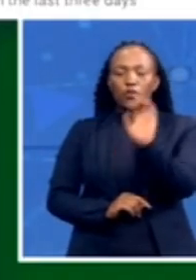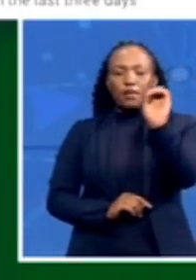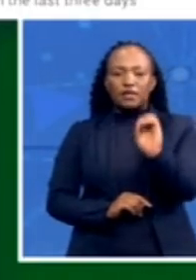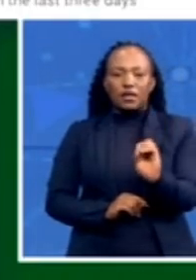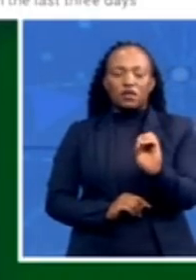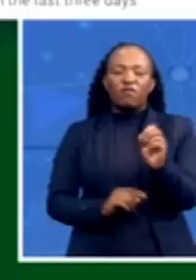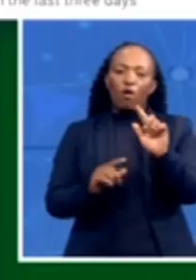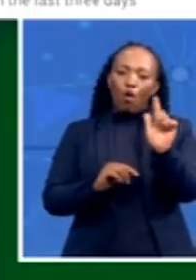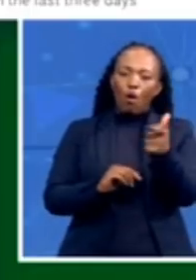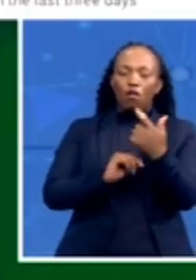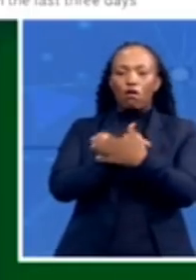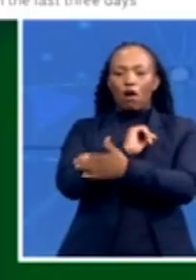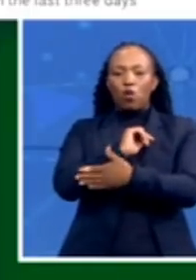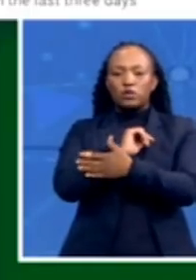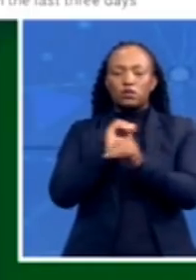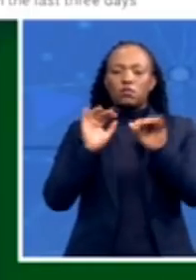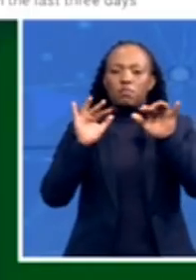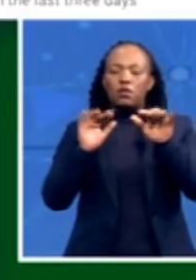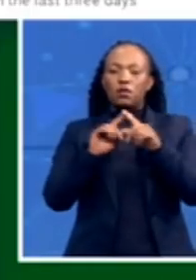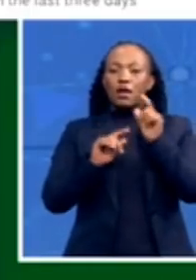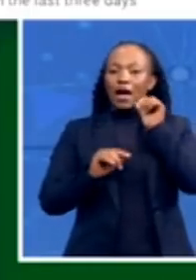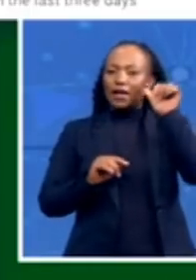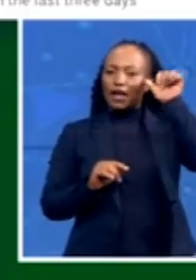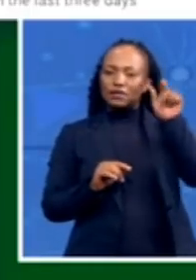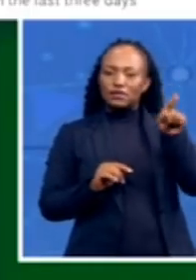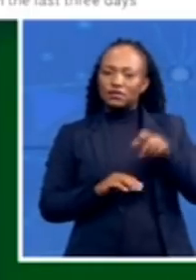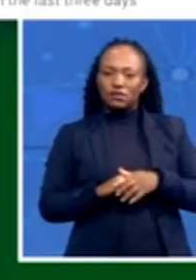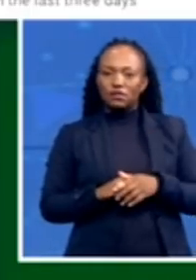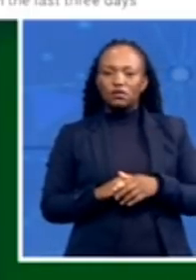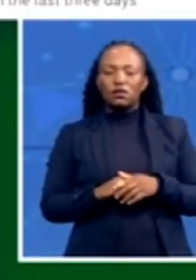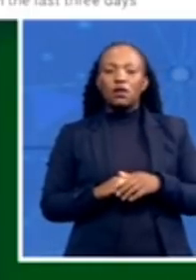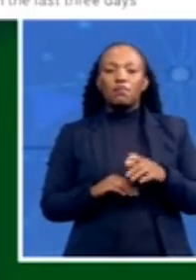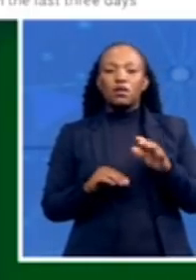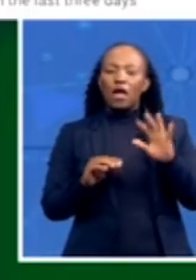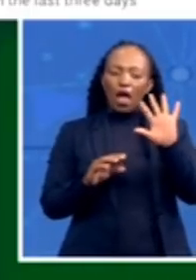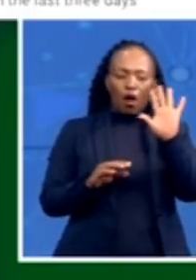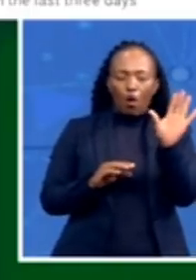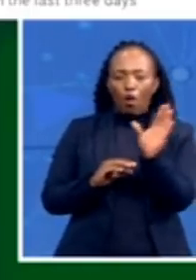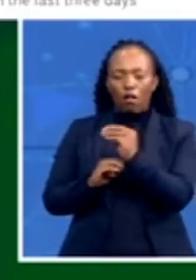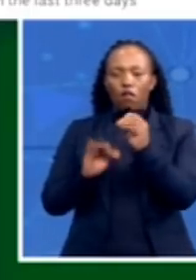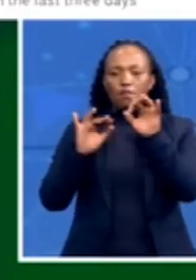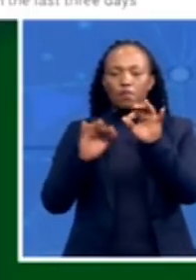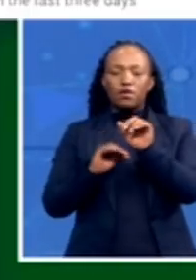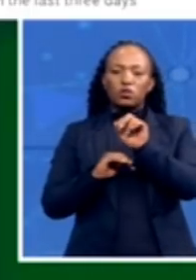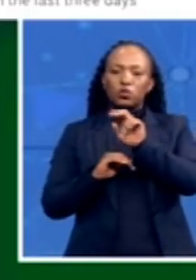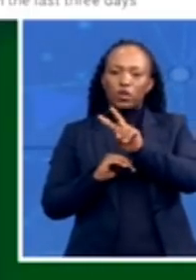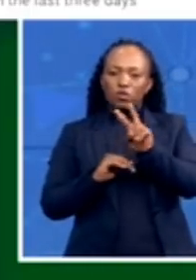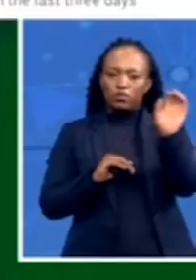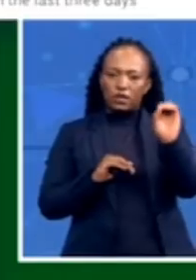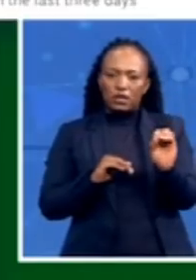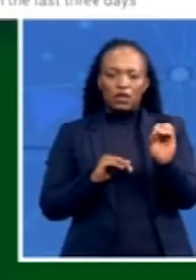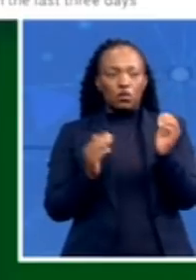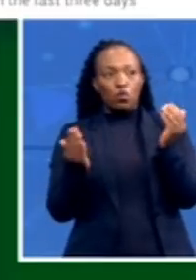adults specifically. This is now the whole population. And then we compare it with the rest of the world. We're like